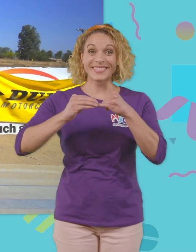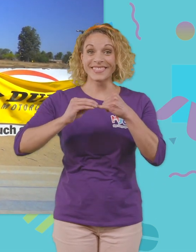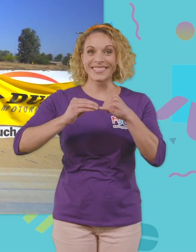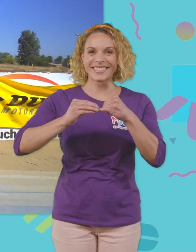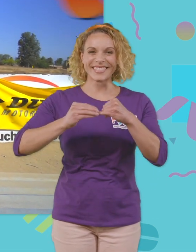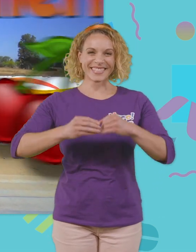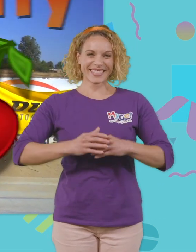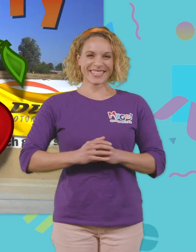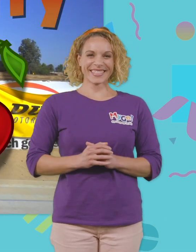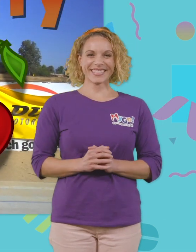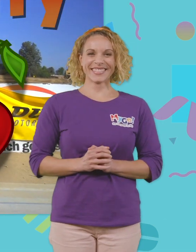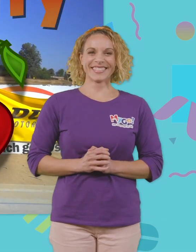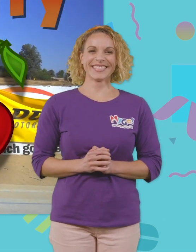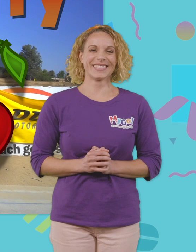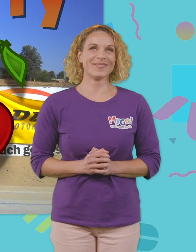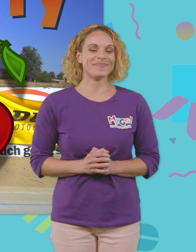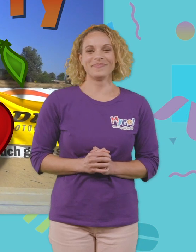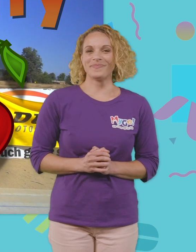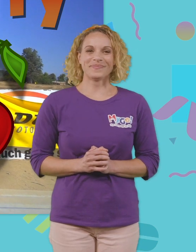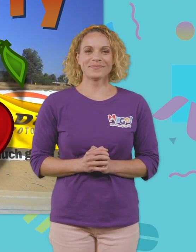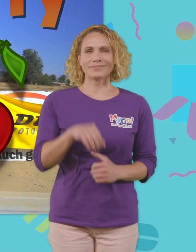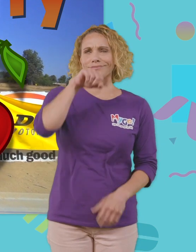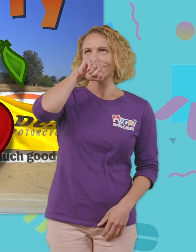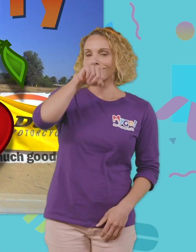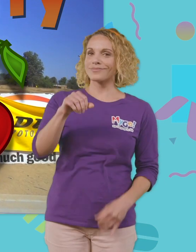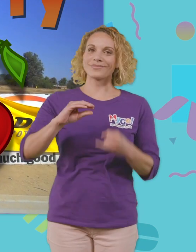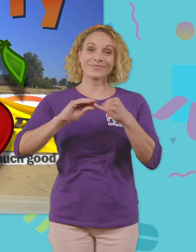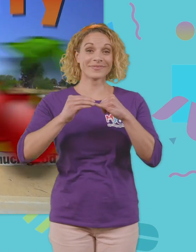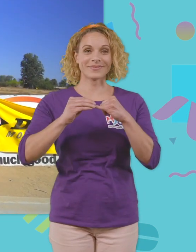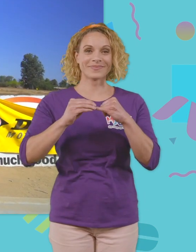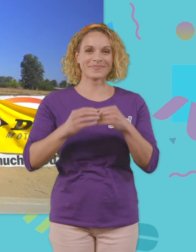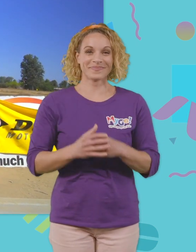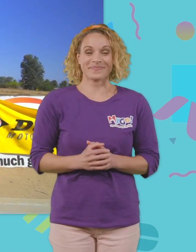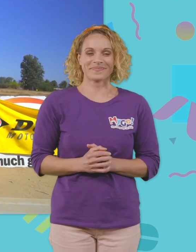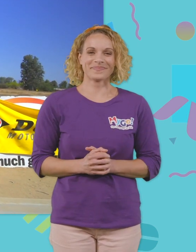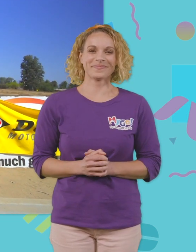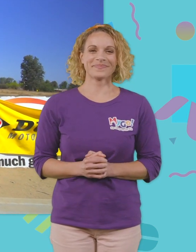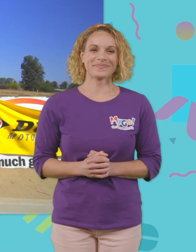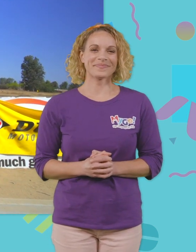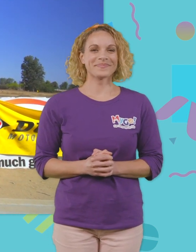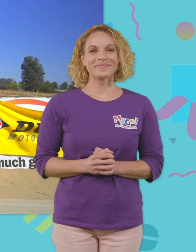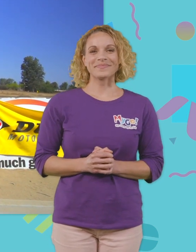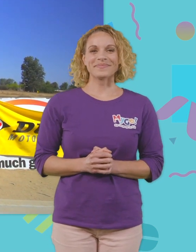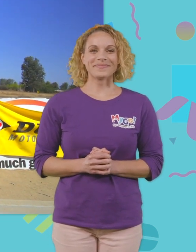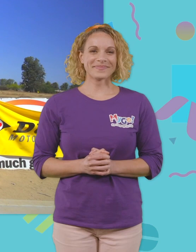yummy cherry! Ooh, I love cherries.